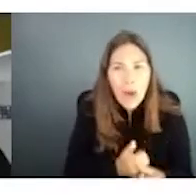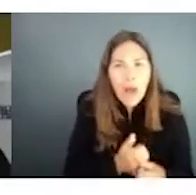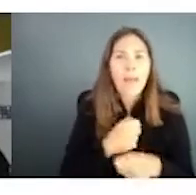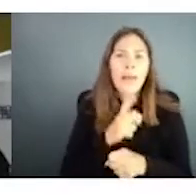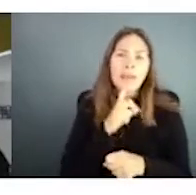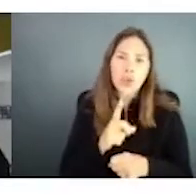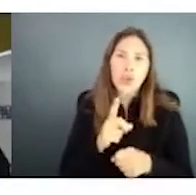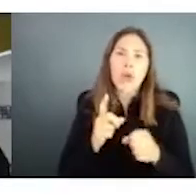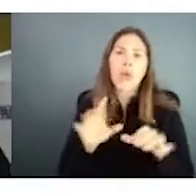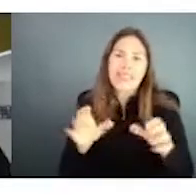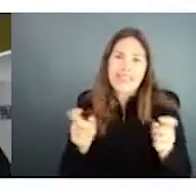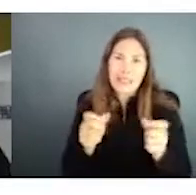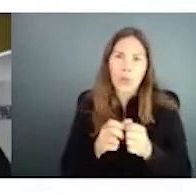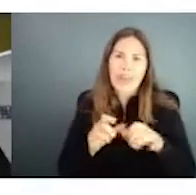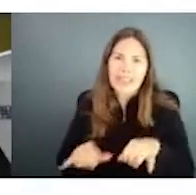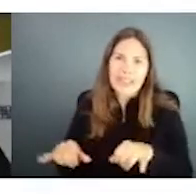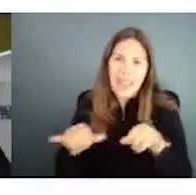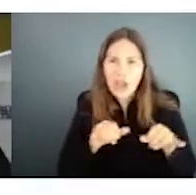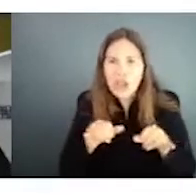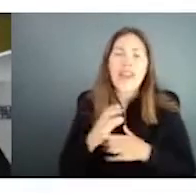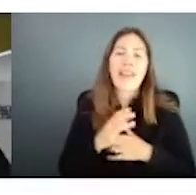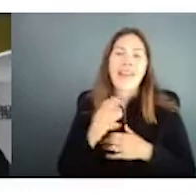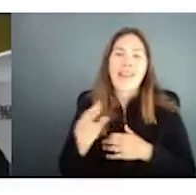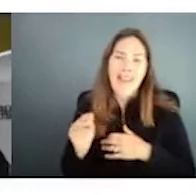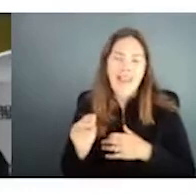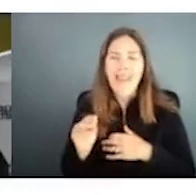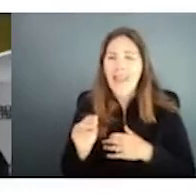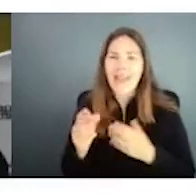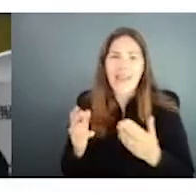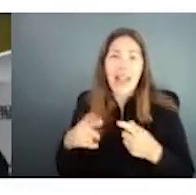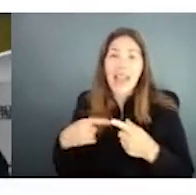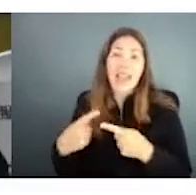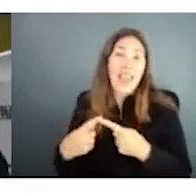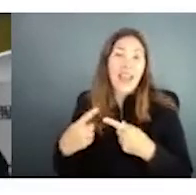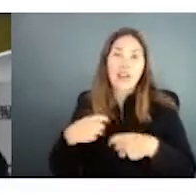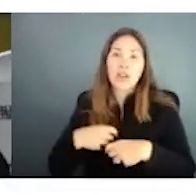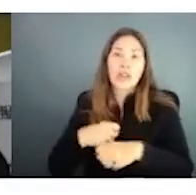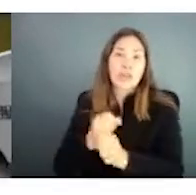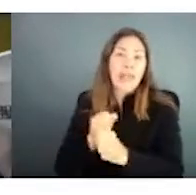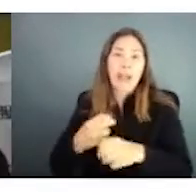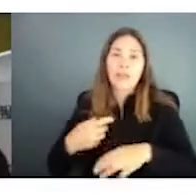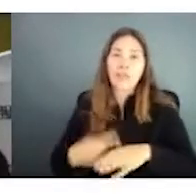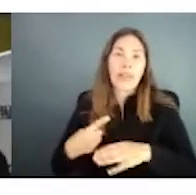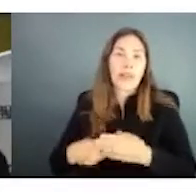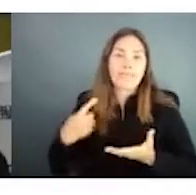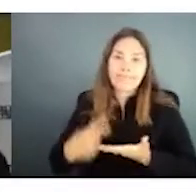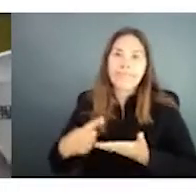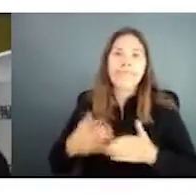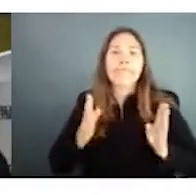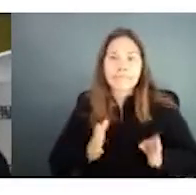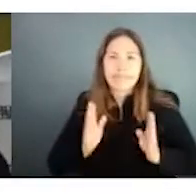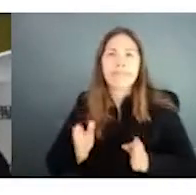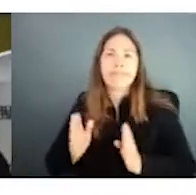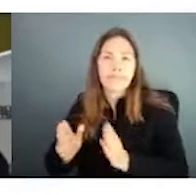with the standards, and then sort of try to create a rhythm if you can with the kids about, like I said, you know, we're